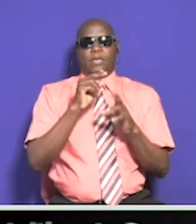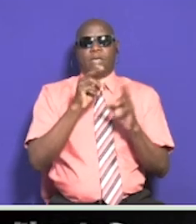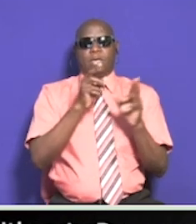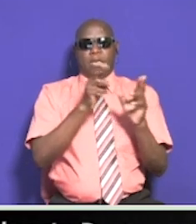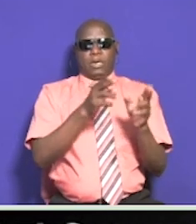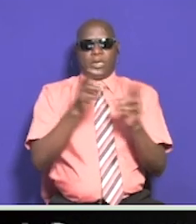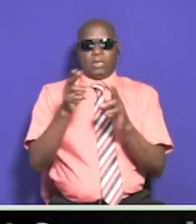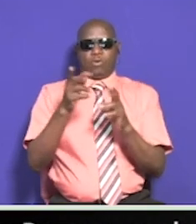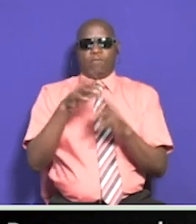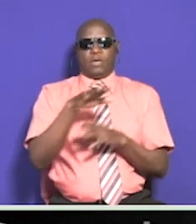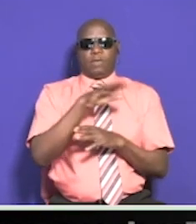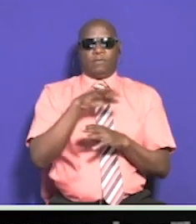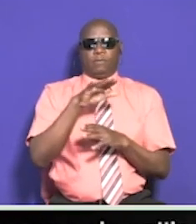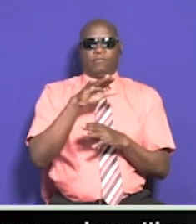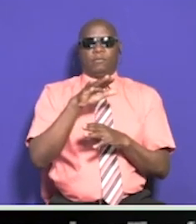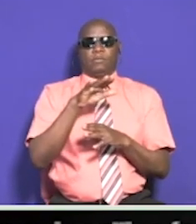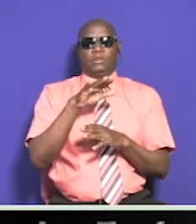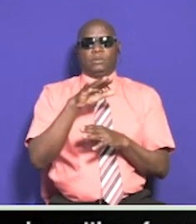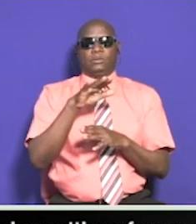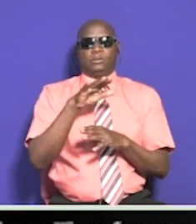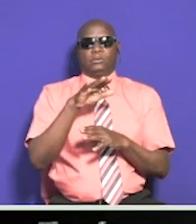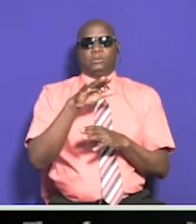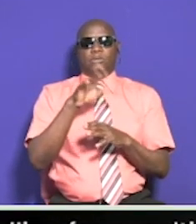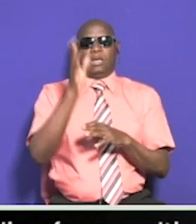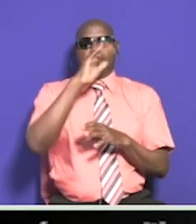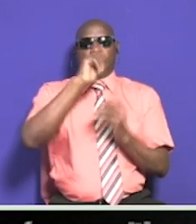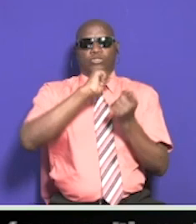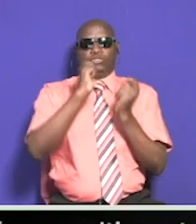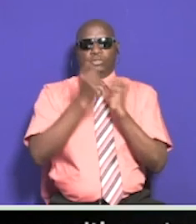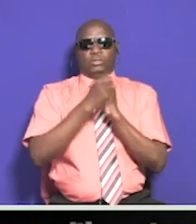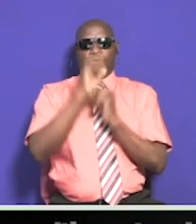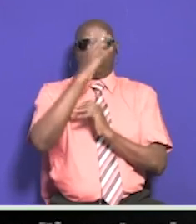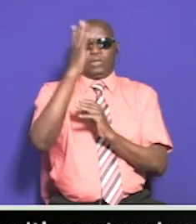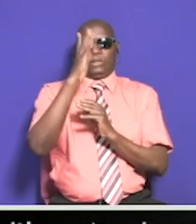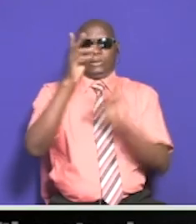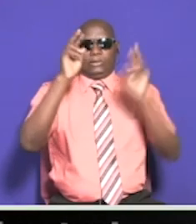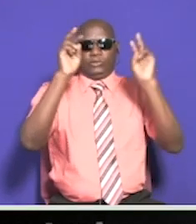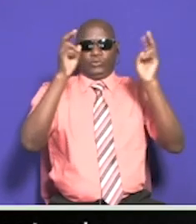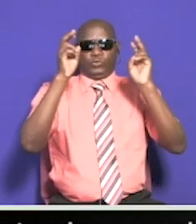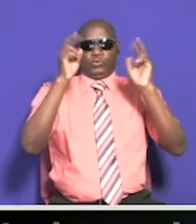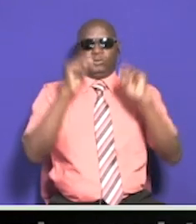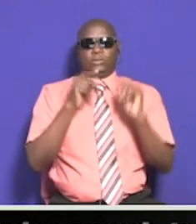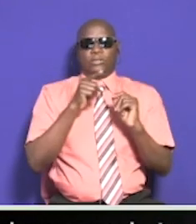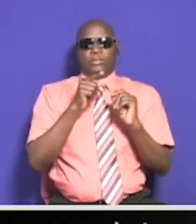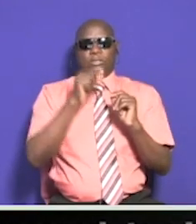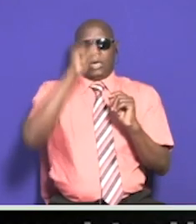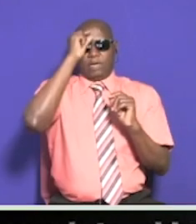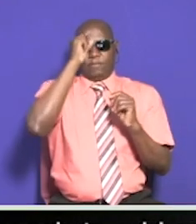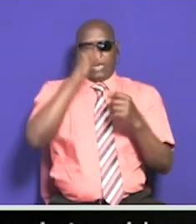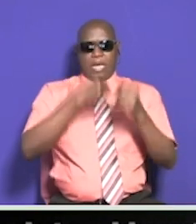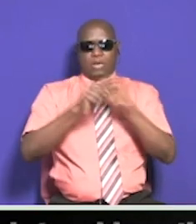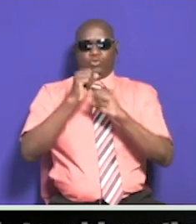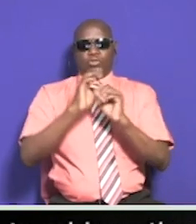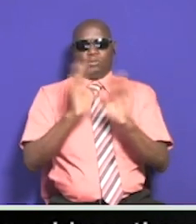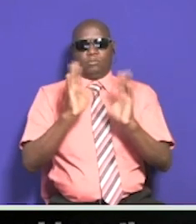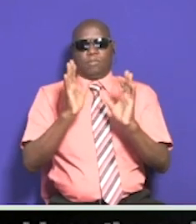of environmental, climate change and forestry issues is that it is not a government action. It has